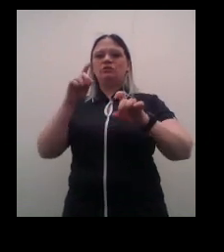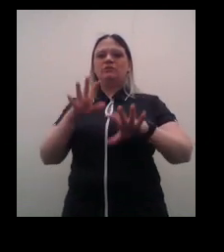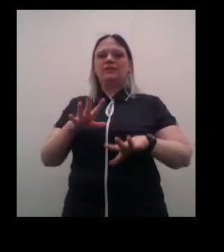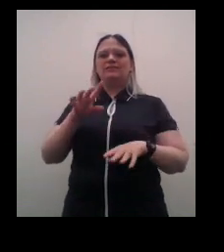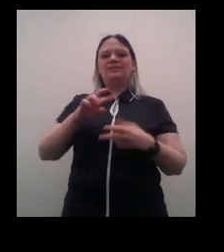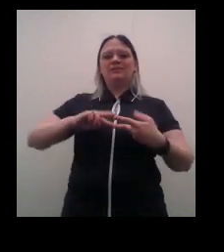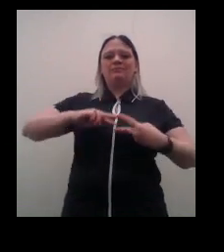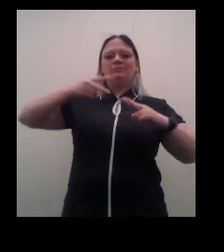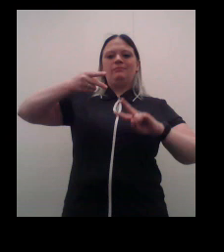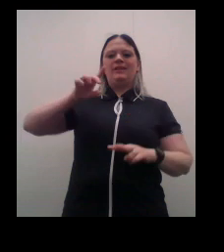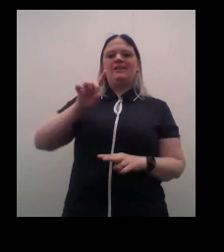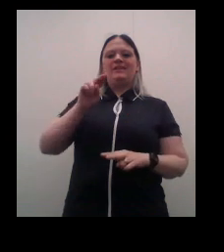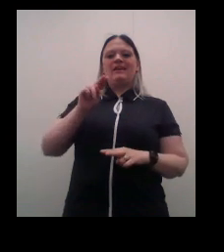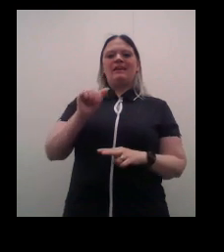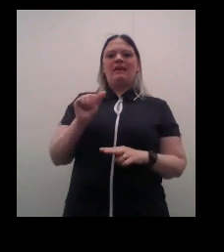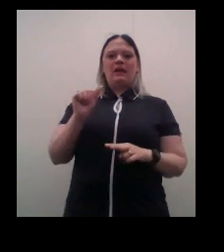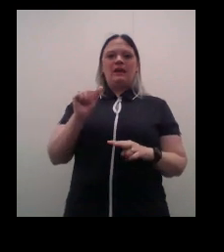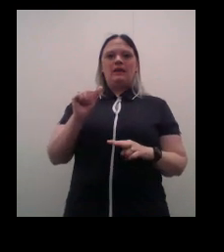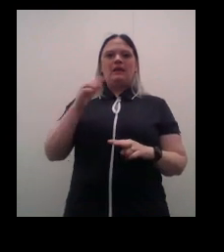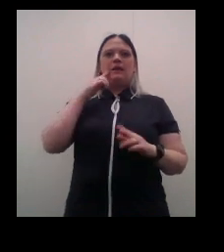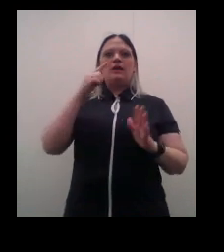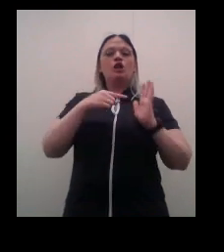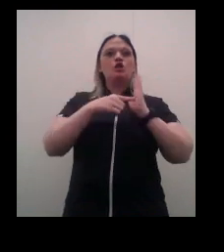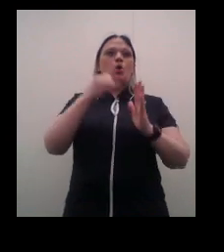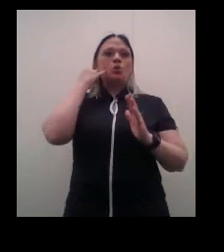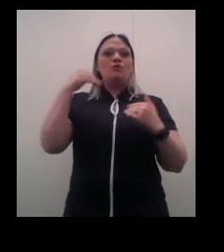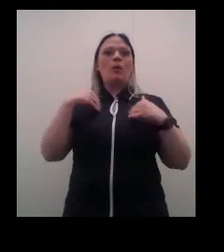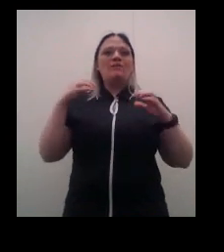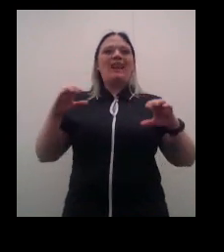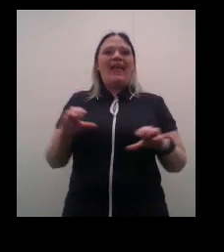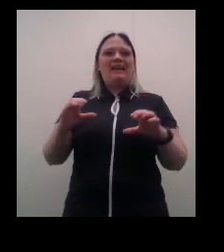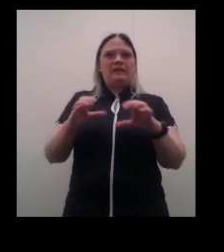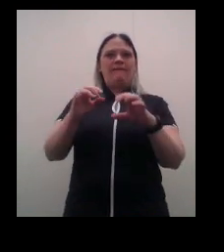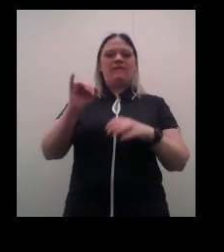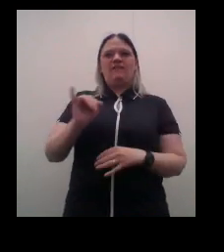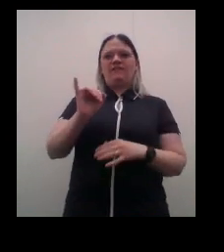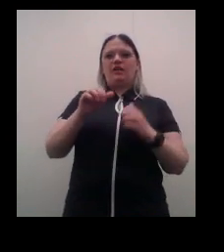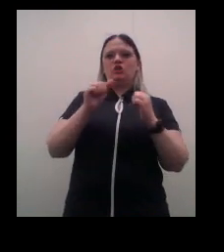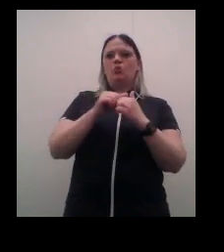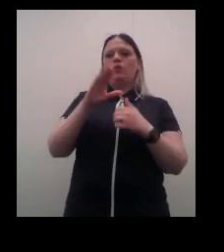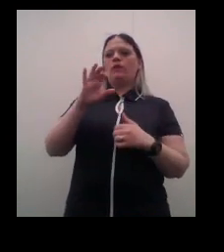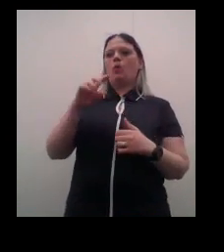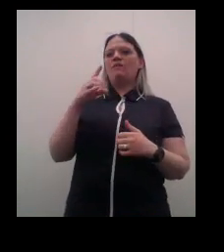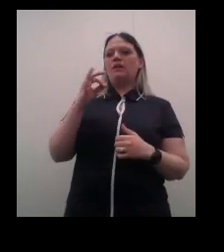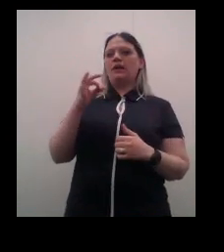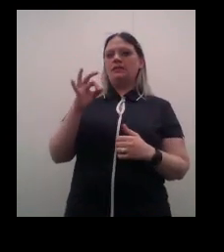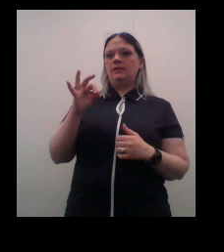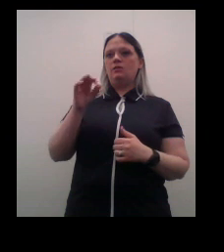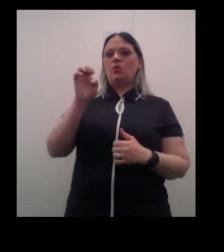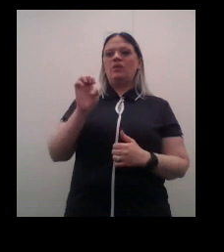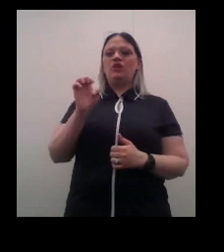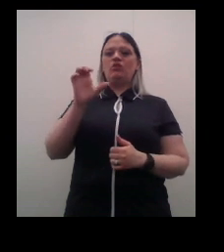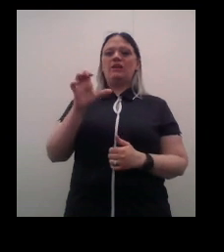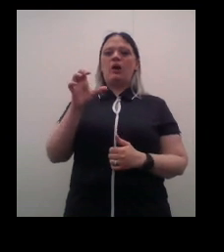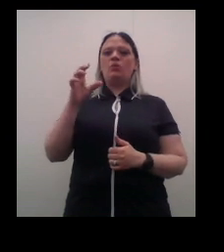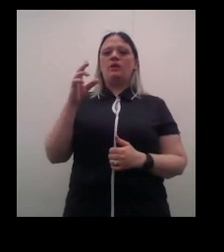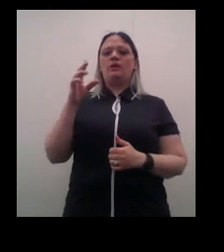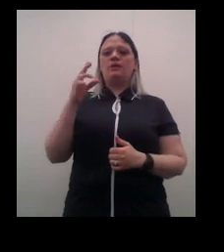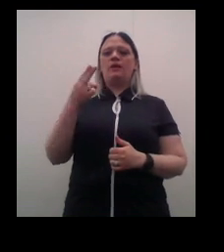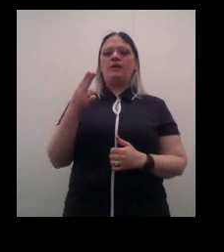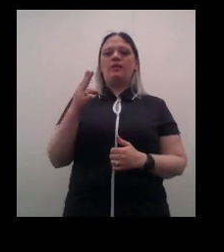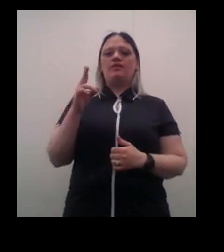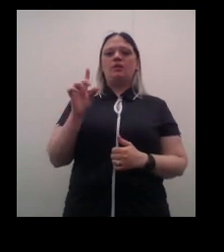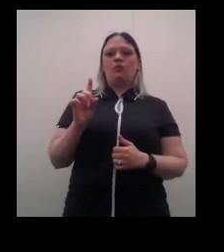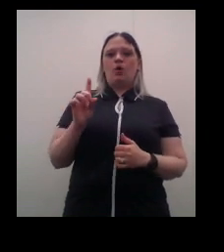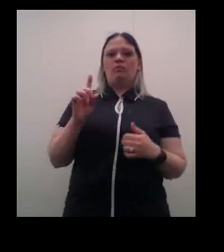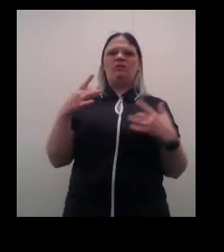if people have an active infection with COVID-19. So we know that the Erie County Health Department is testing, as